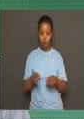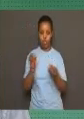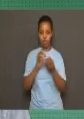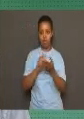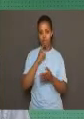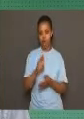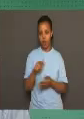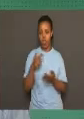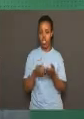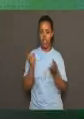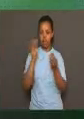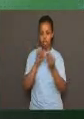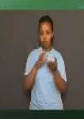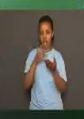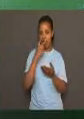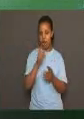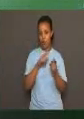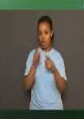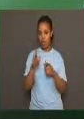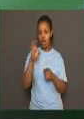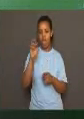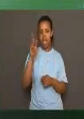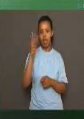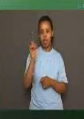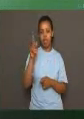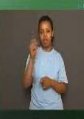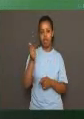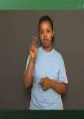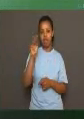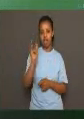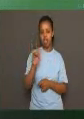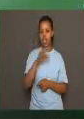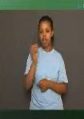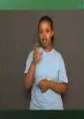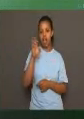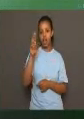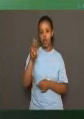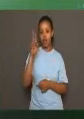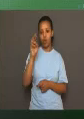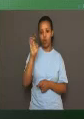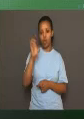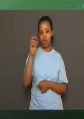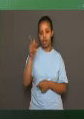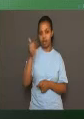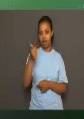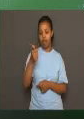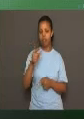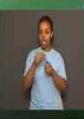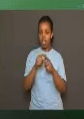Köhler's experiments. We also learned the terms epiphany and